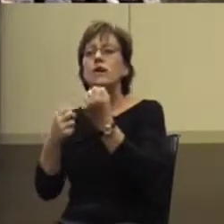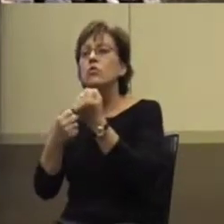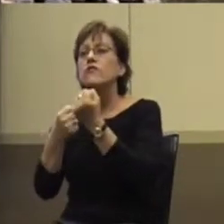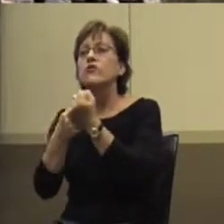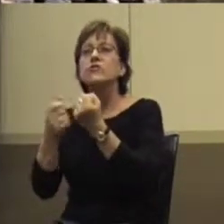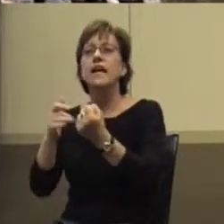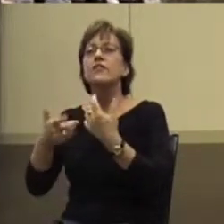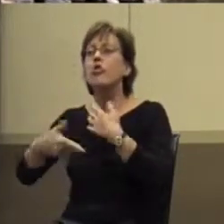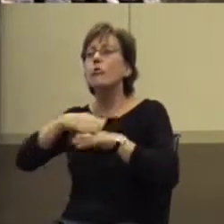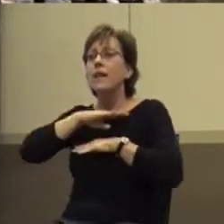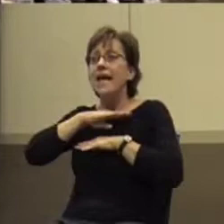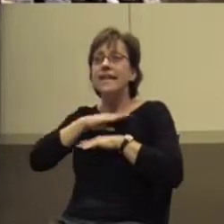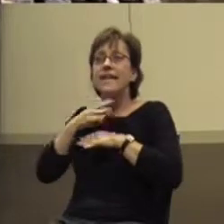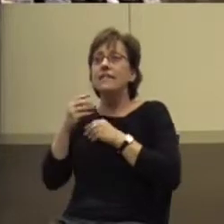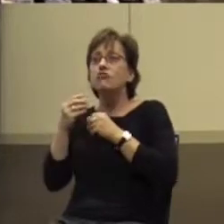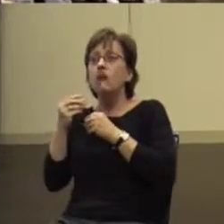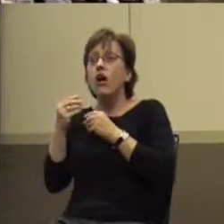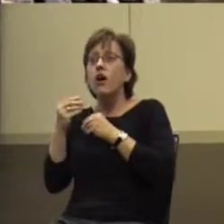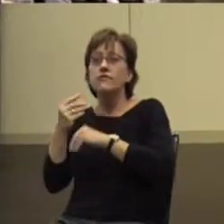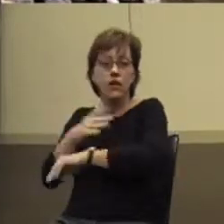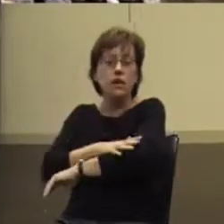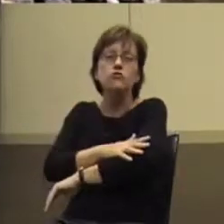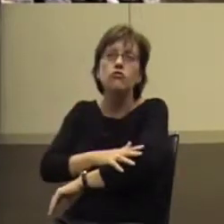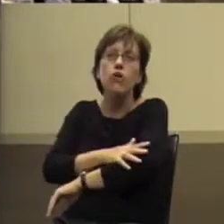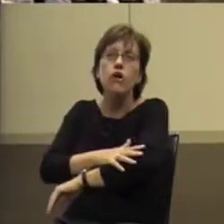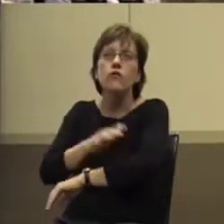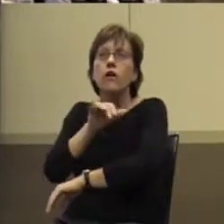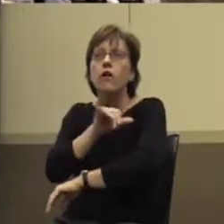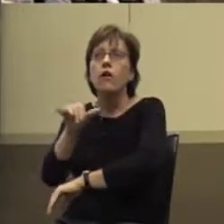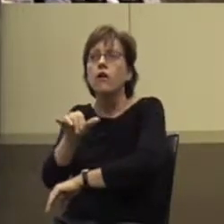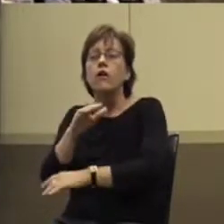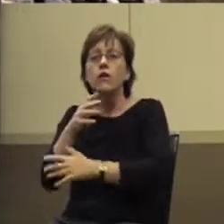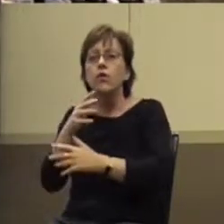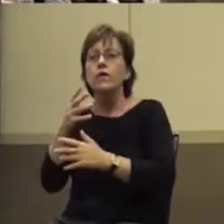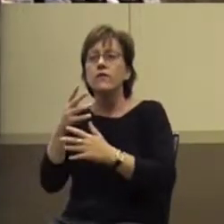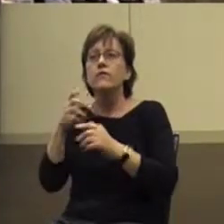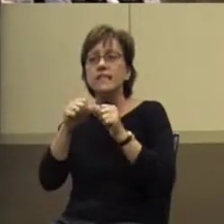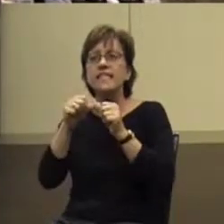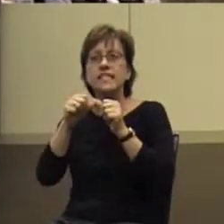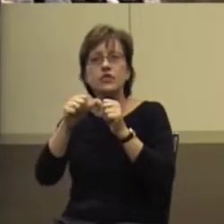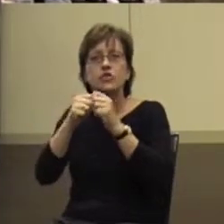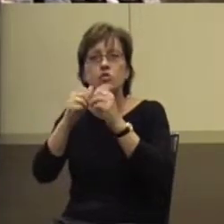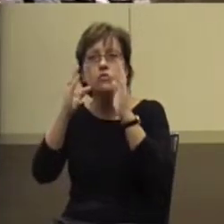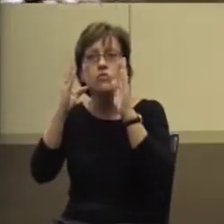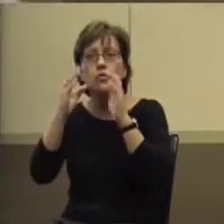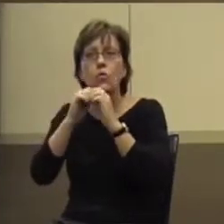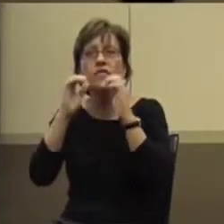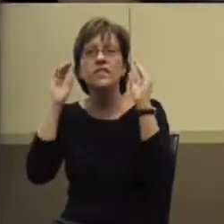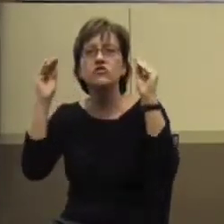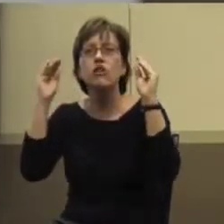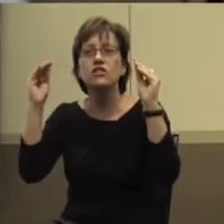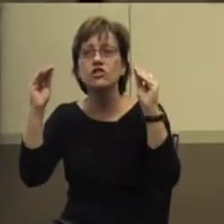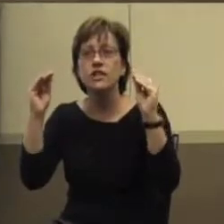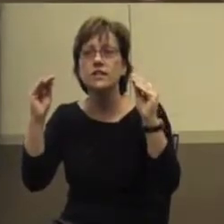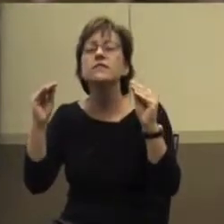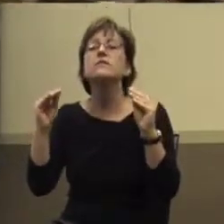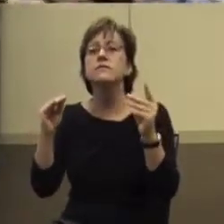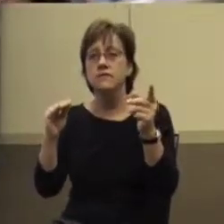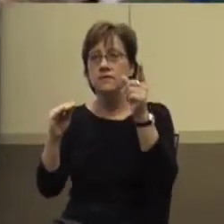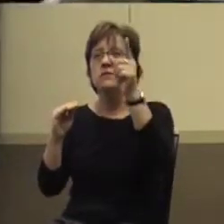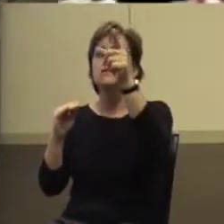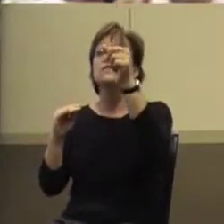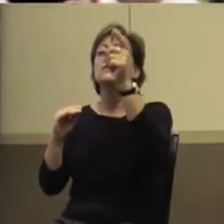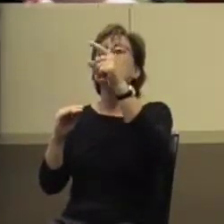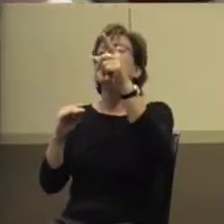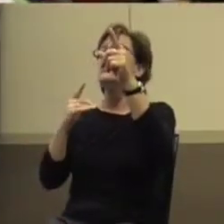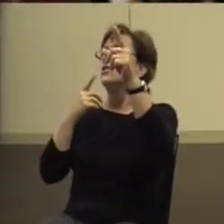a sock that she really likes or something, but then also continuing to move forward with the instructional. Yeah, we were saying too, the same